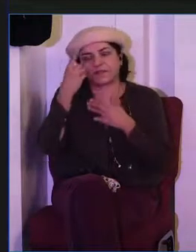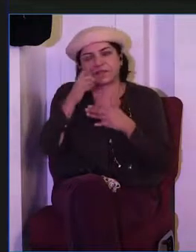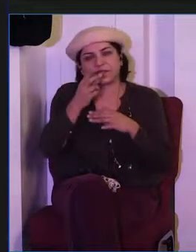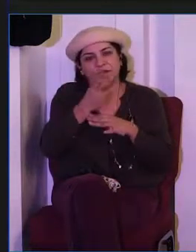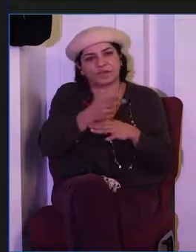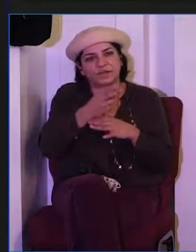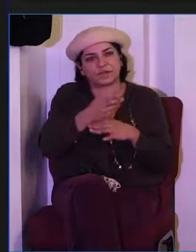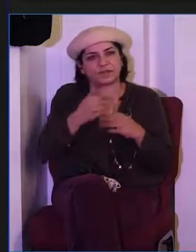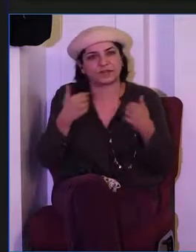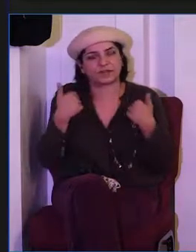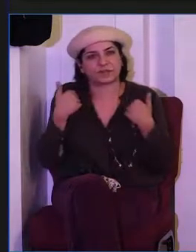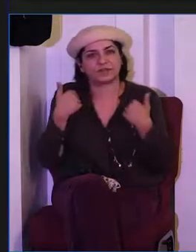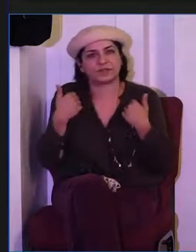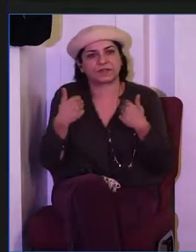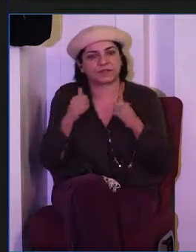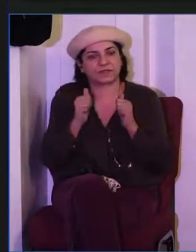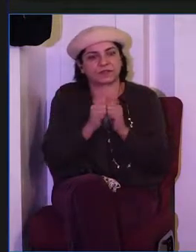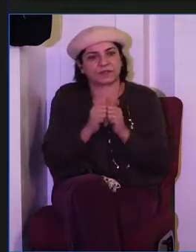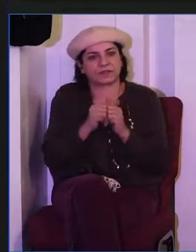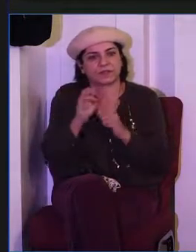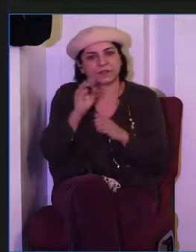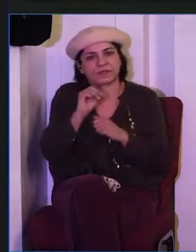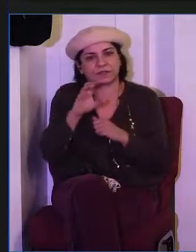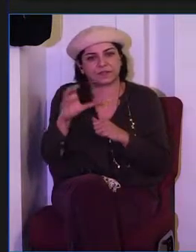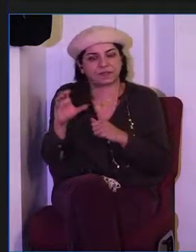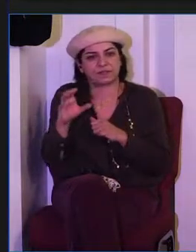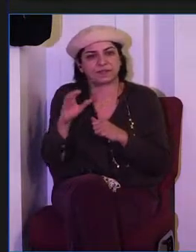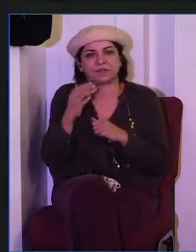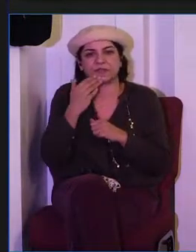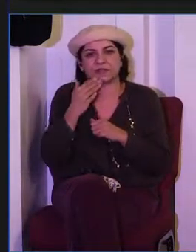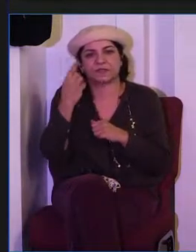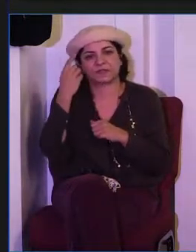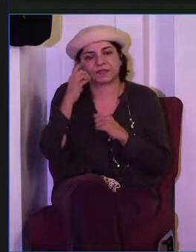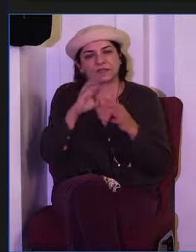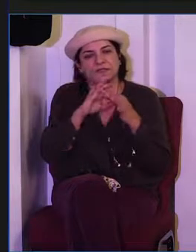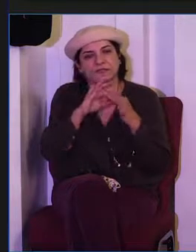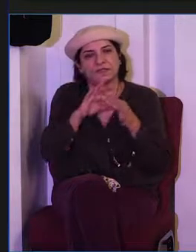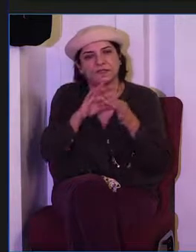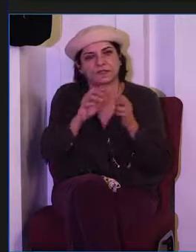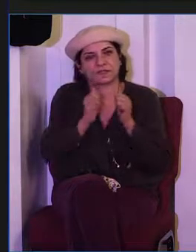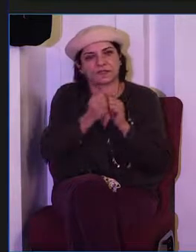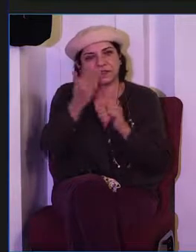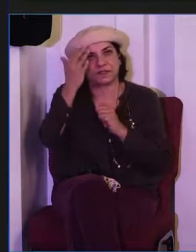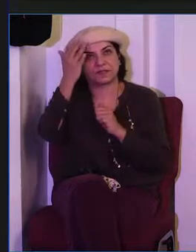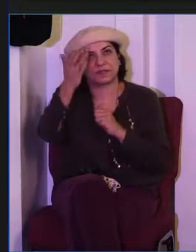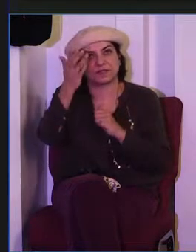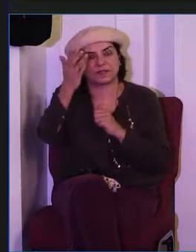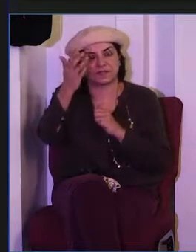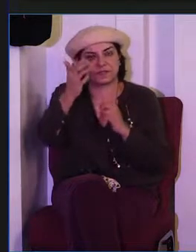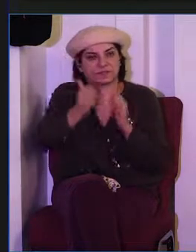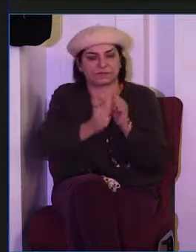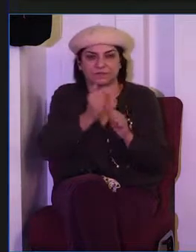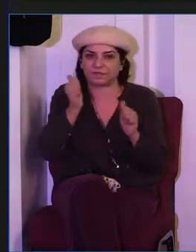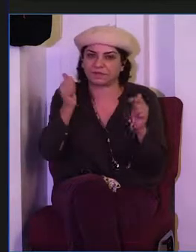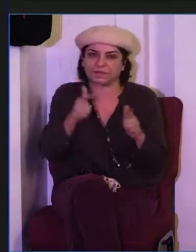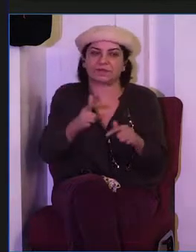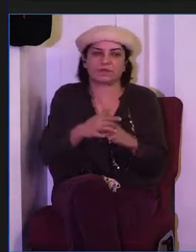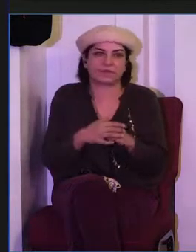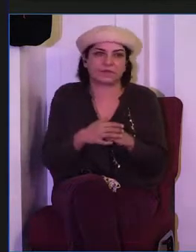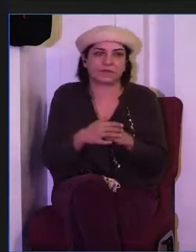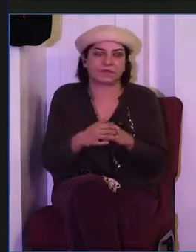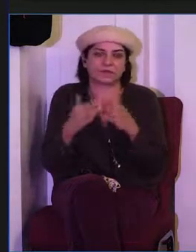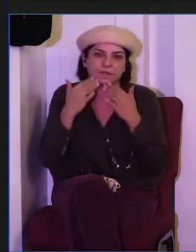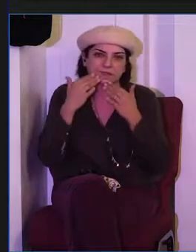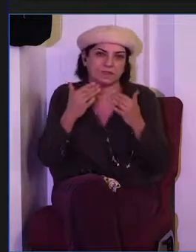with Metropolitan Community Church. Thank you for their relationship with you most of all. Thank you because